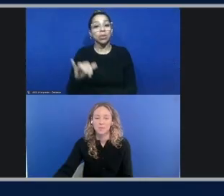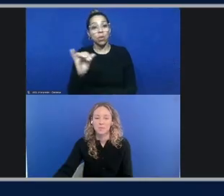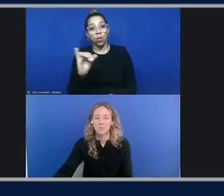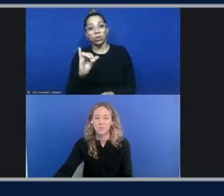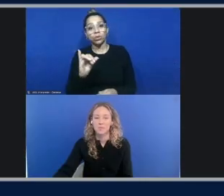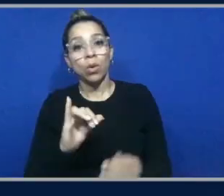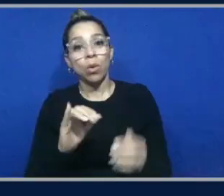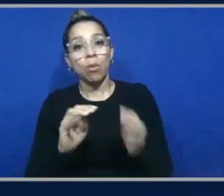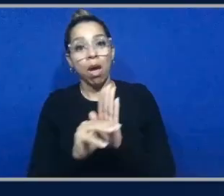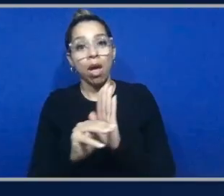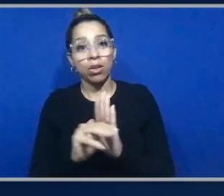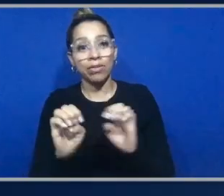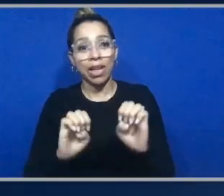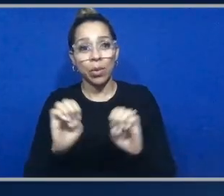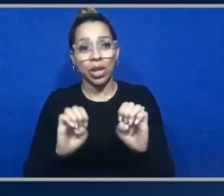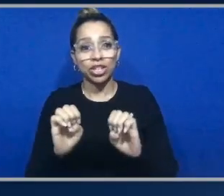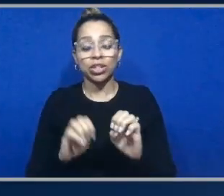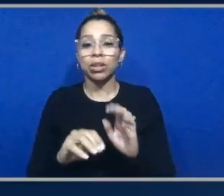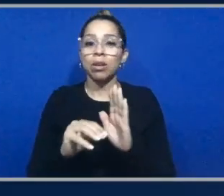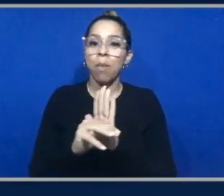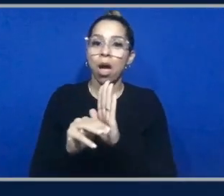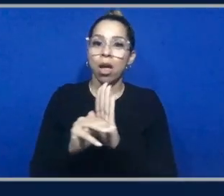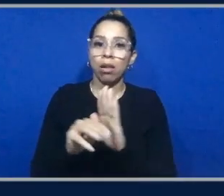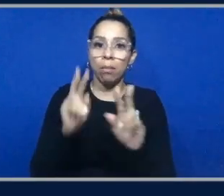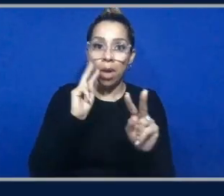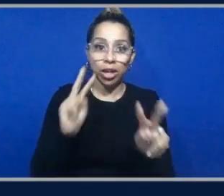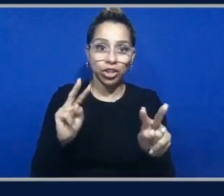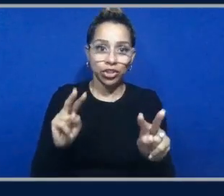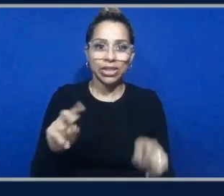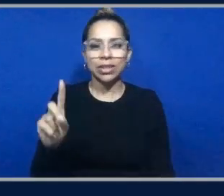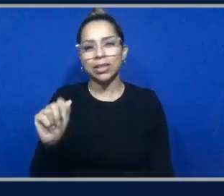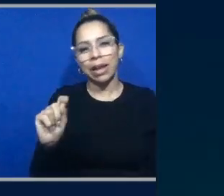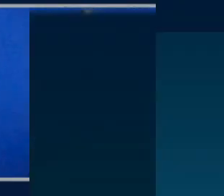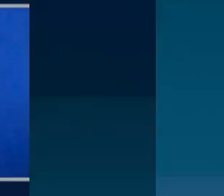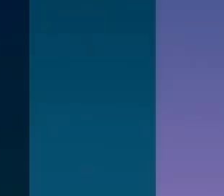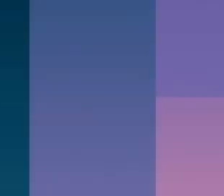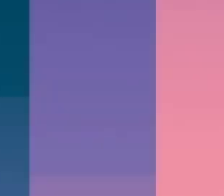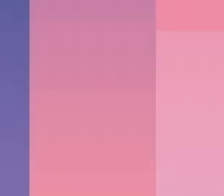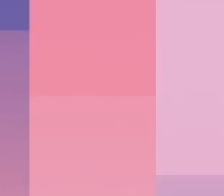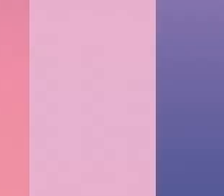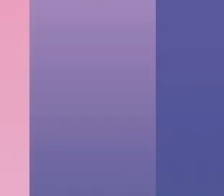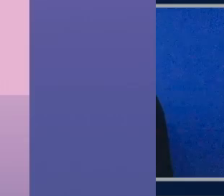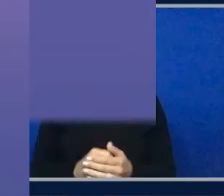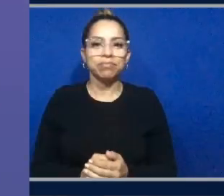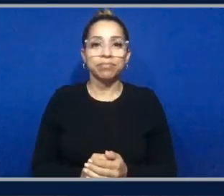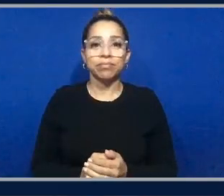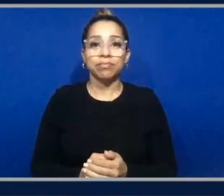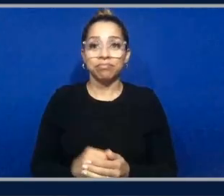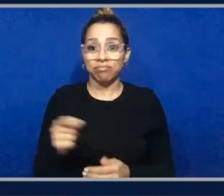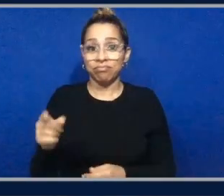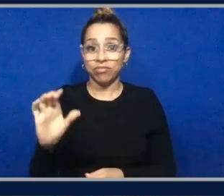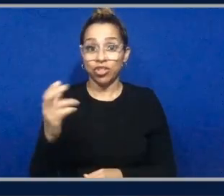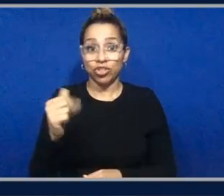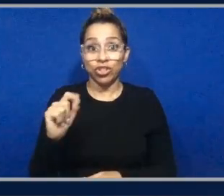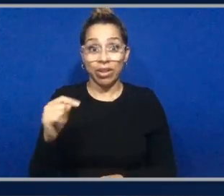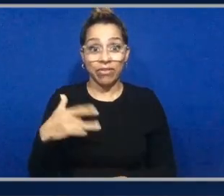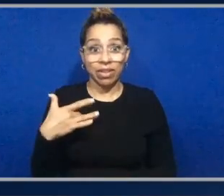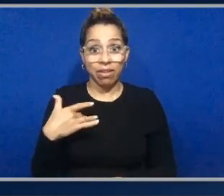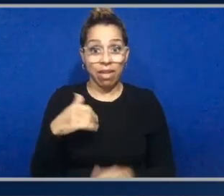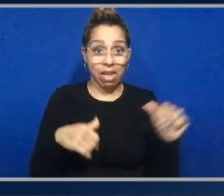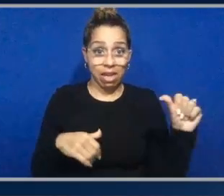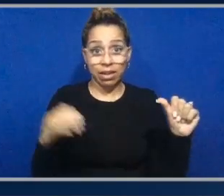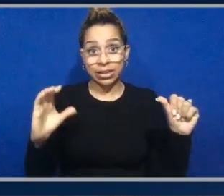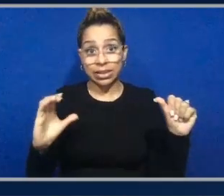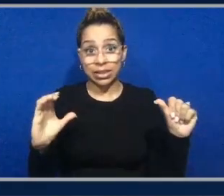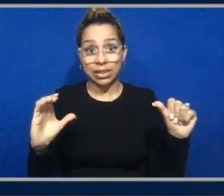I see model monitoring, and I see data collection. But the chat is thinking A and C. So far, if anybody disagrees in the chat,